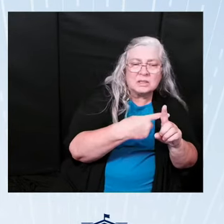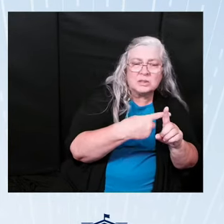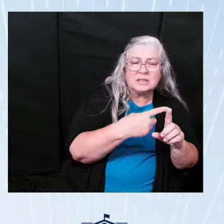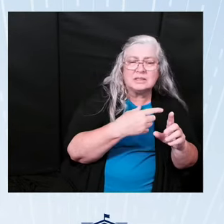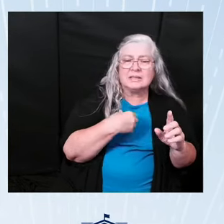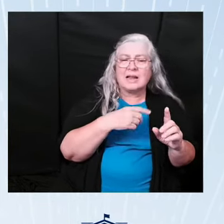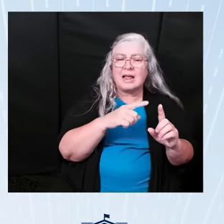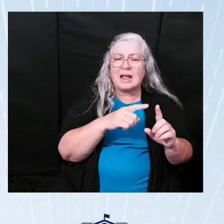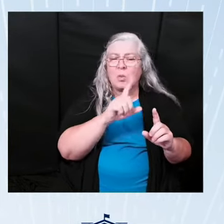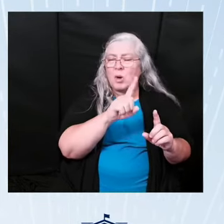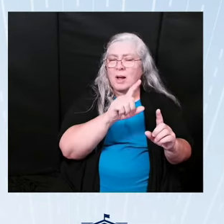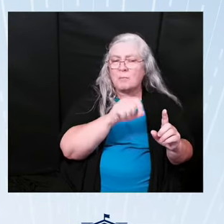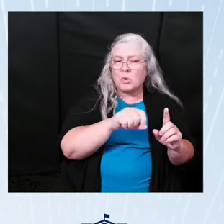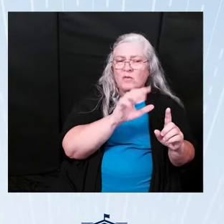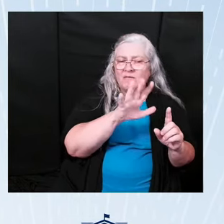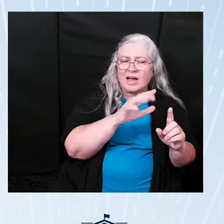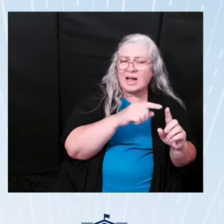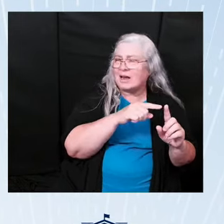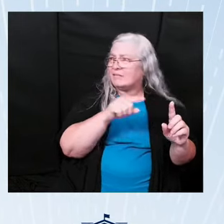And